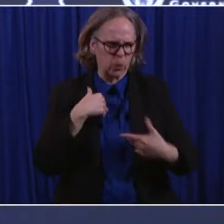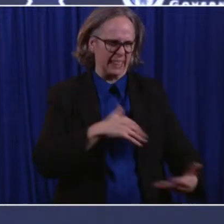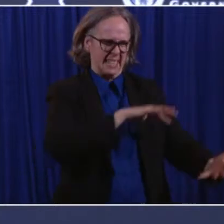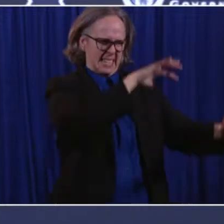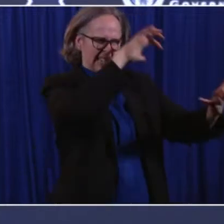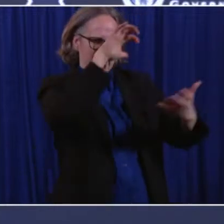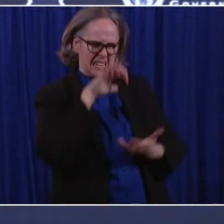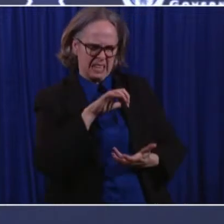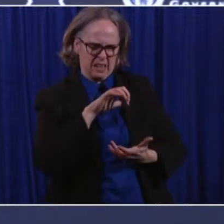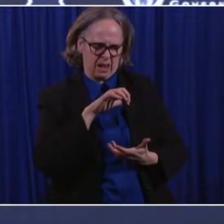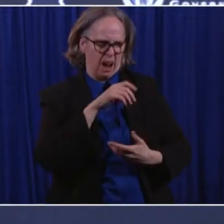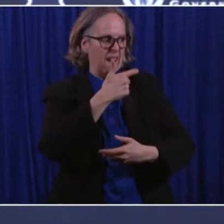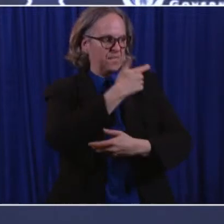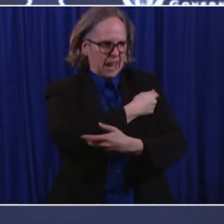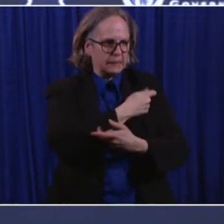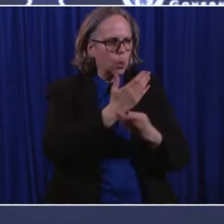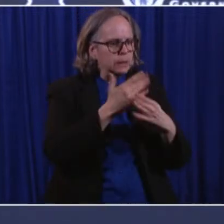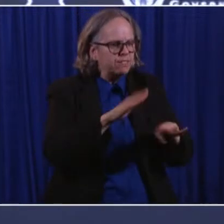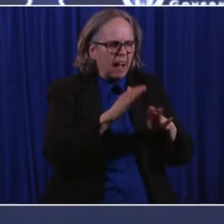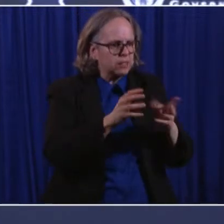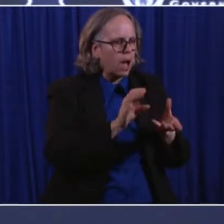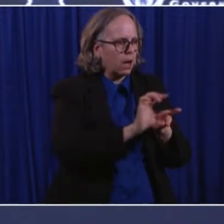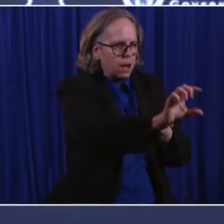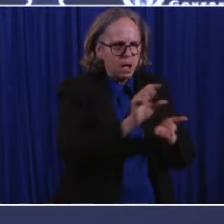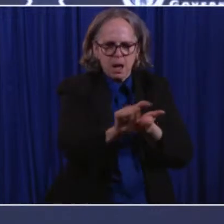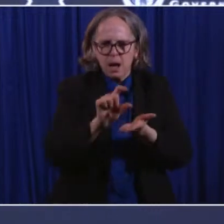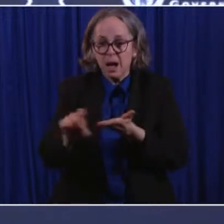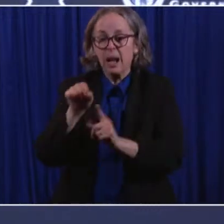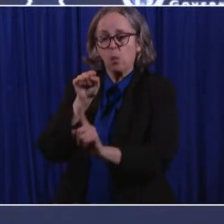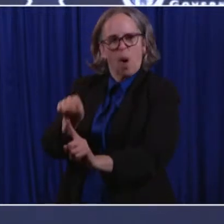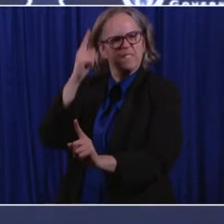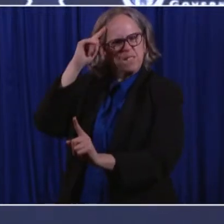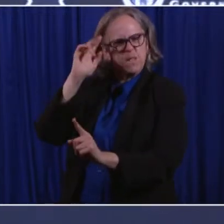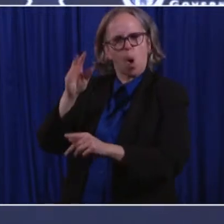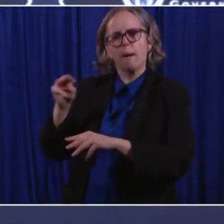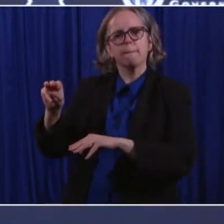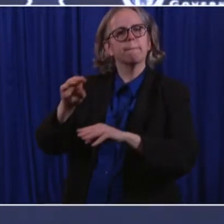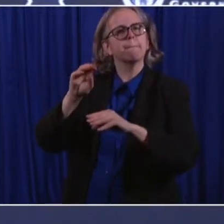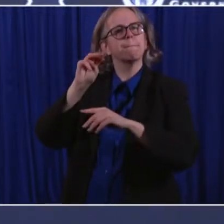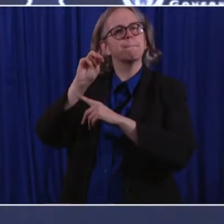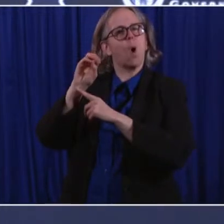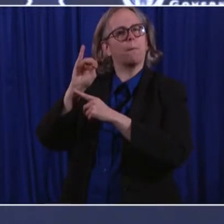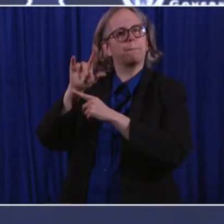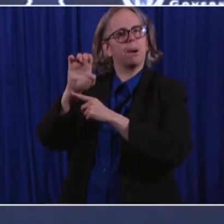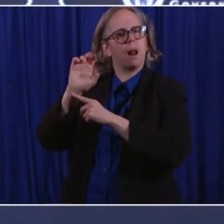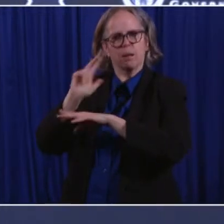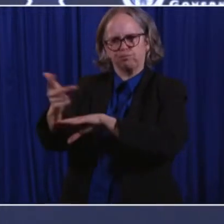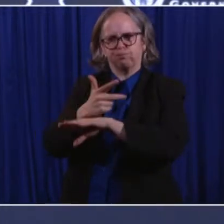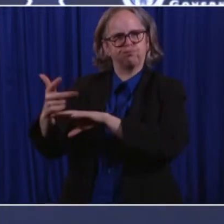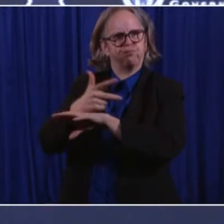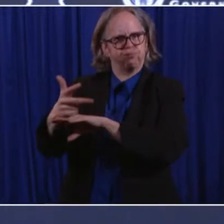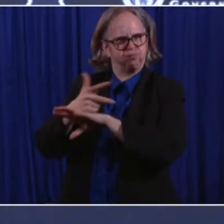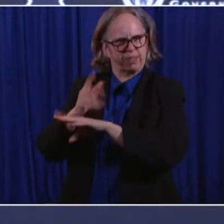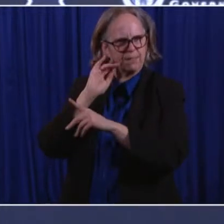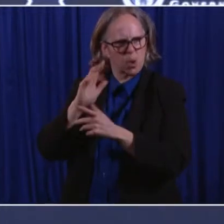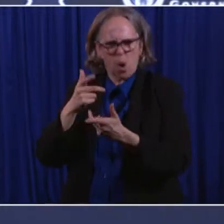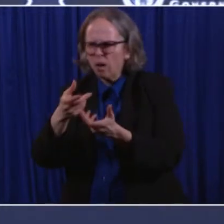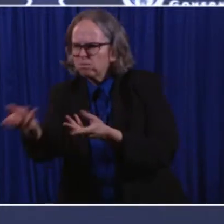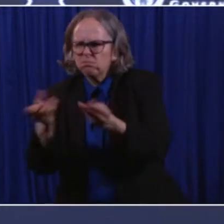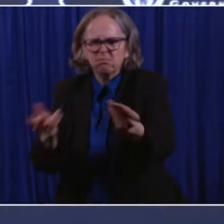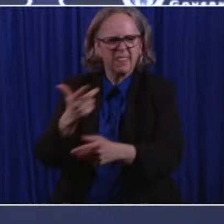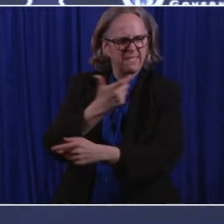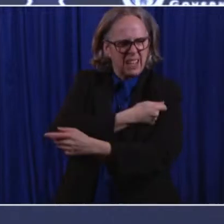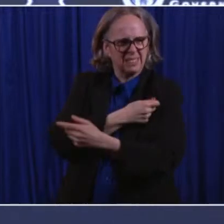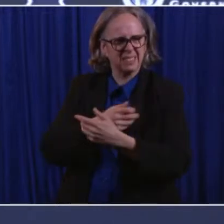fire, partnership with EMS and home health agencies to provide vaccines to many of our homebound